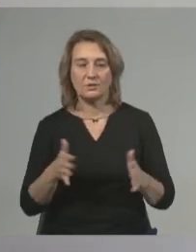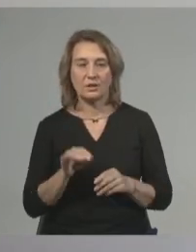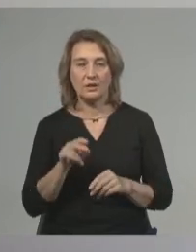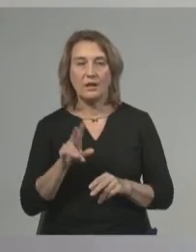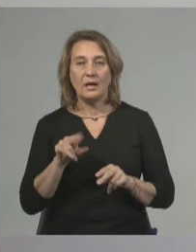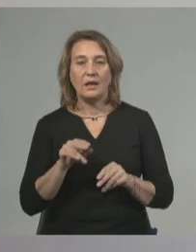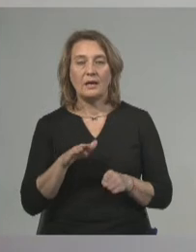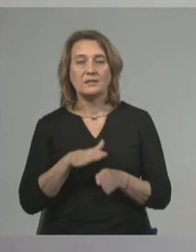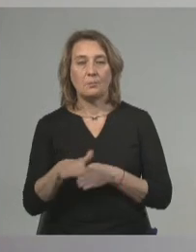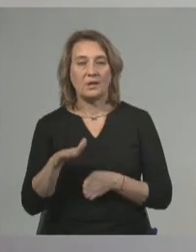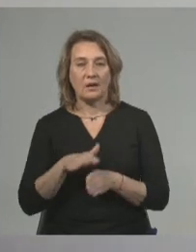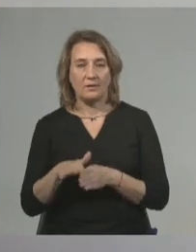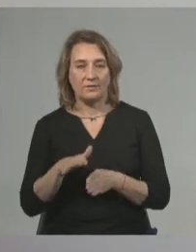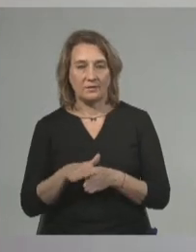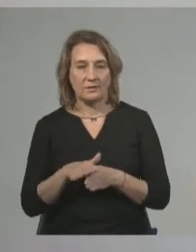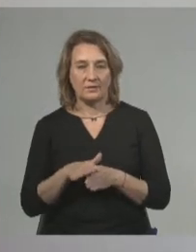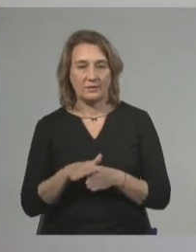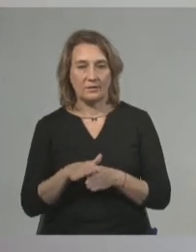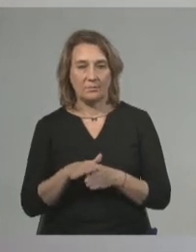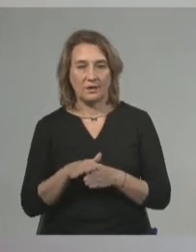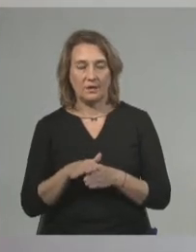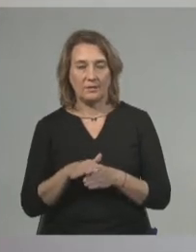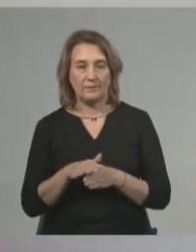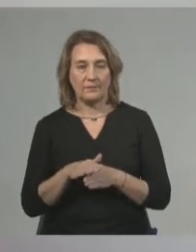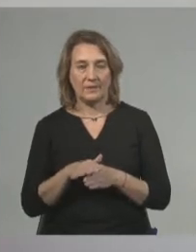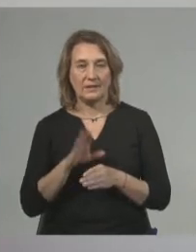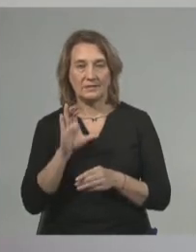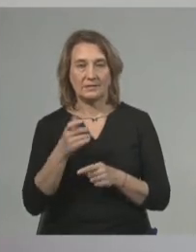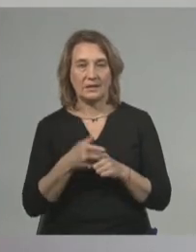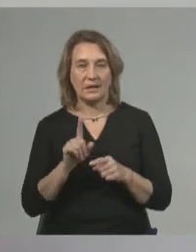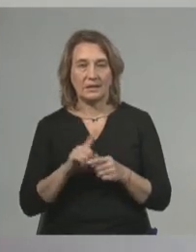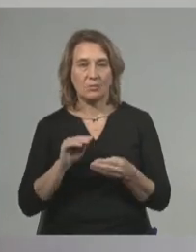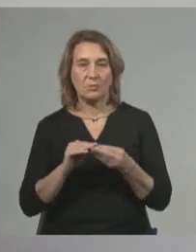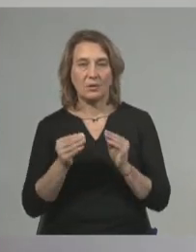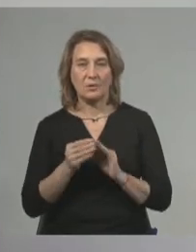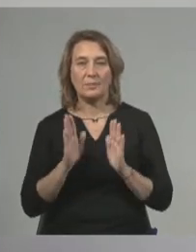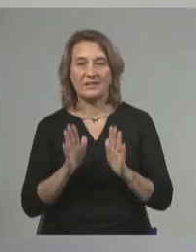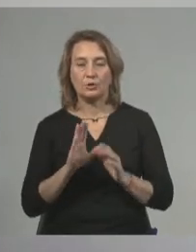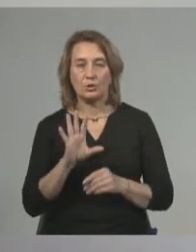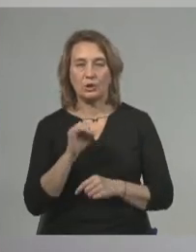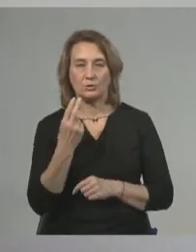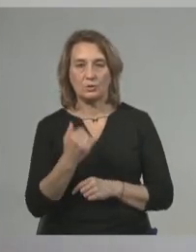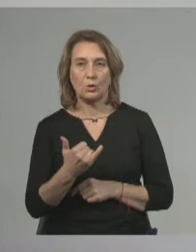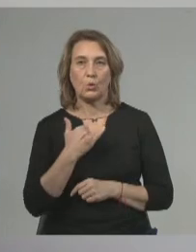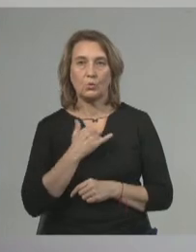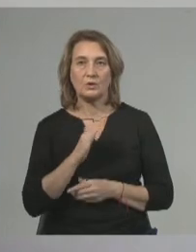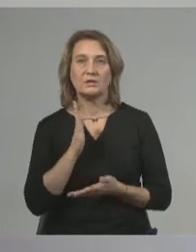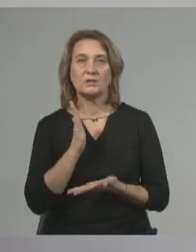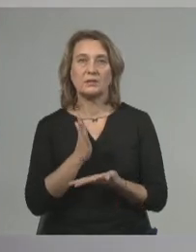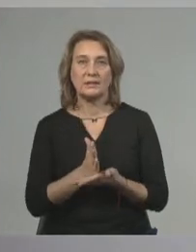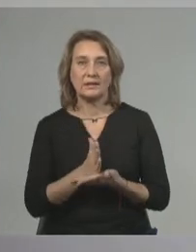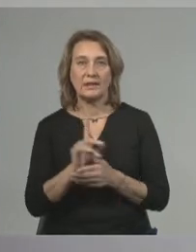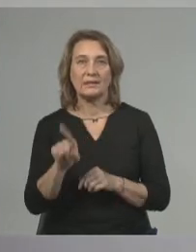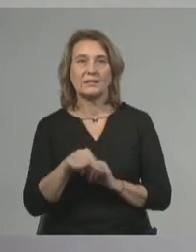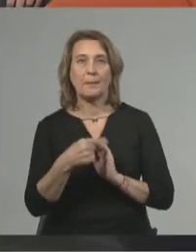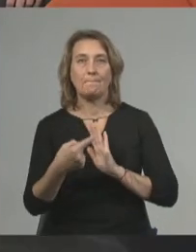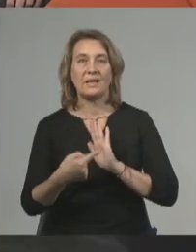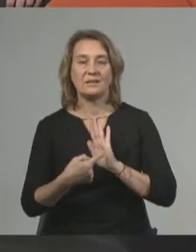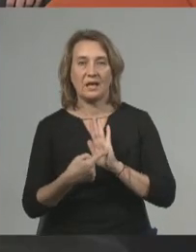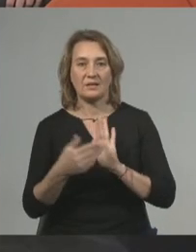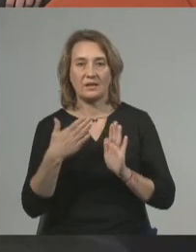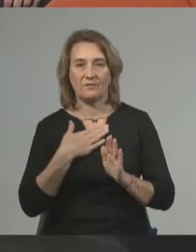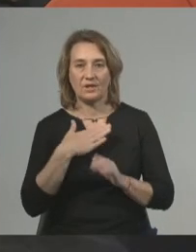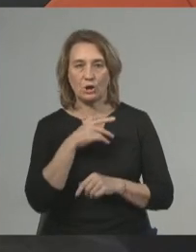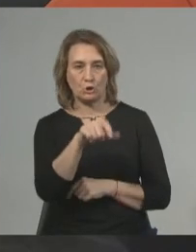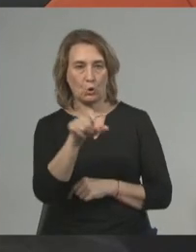you we also got a question from the audience it is about turning back to the far right so there's a